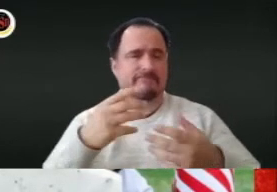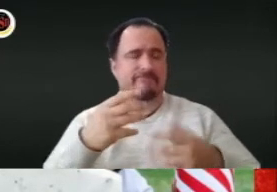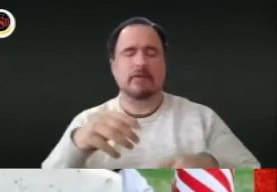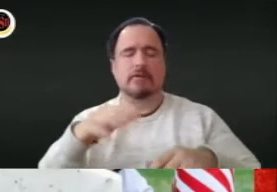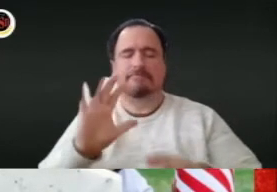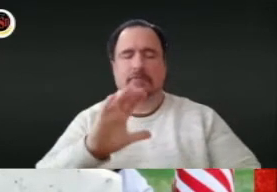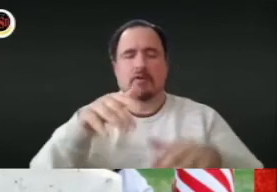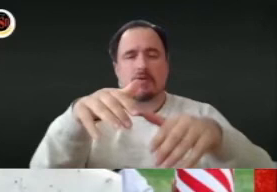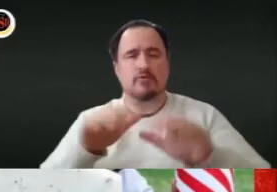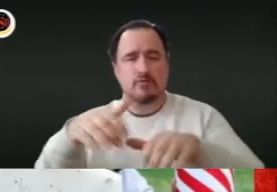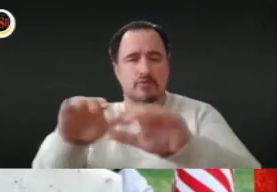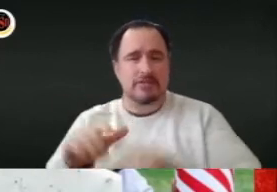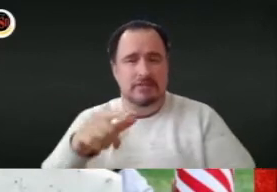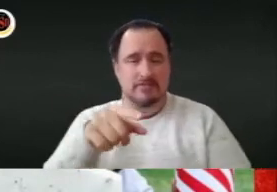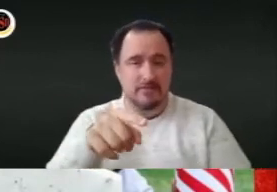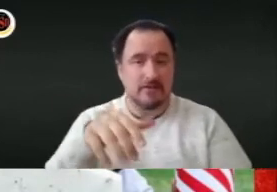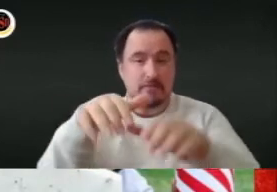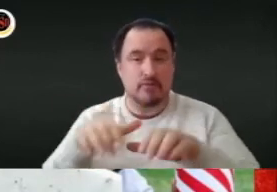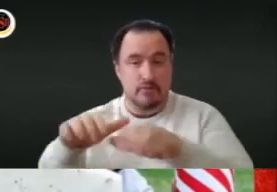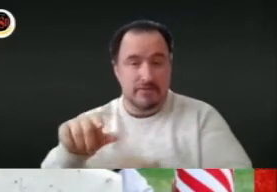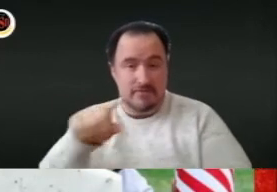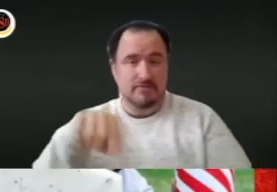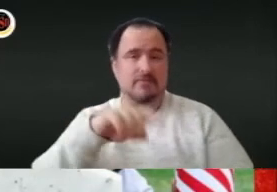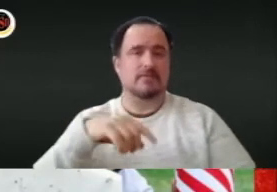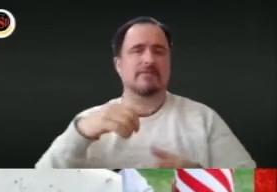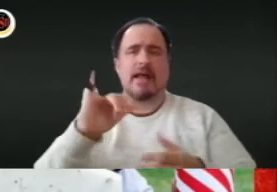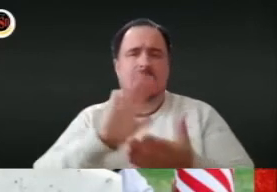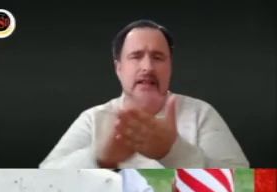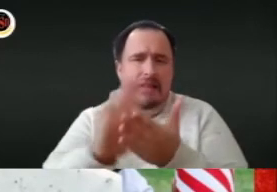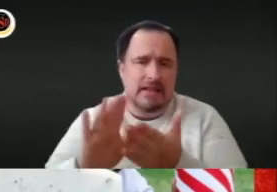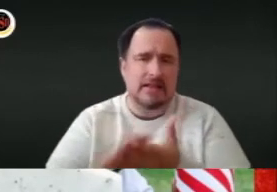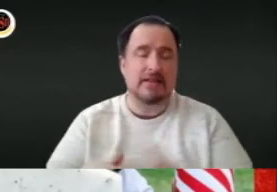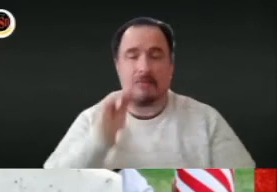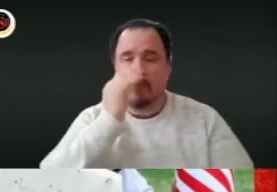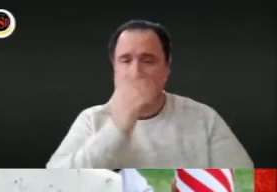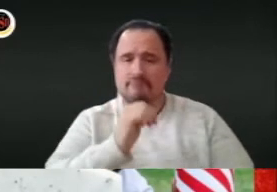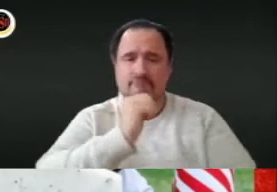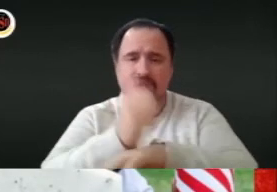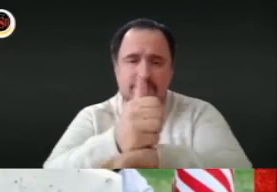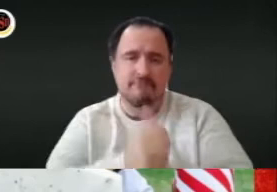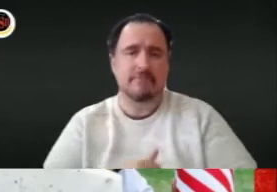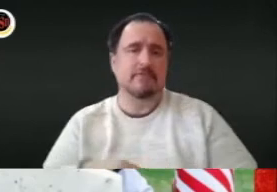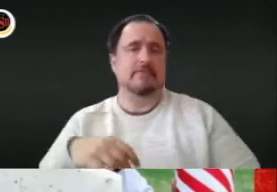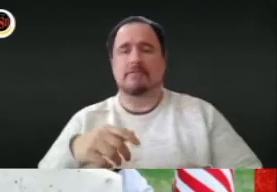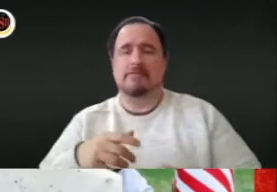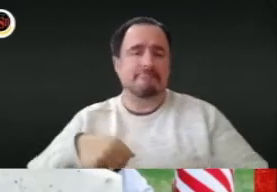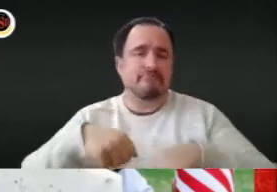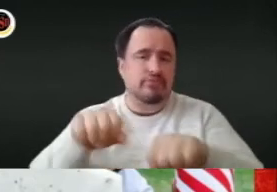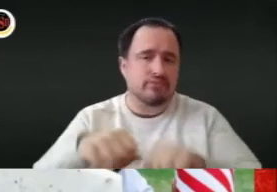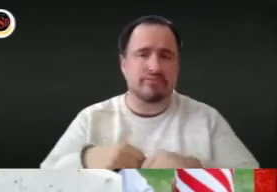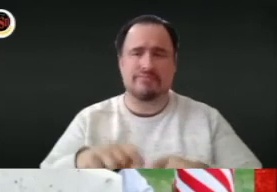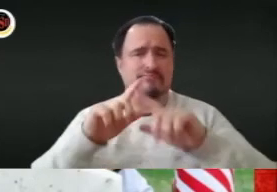You can work at a cemetery, cleaning the graves, helping set up flowers